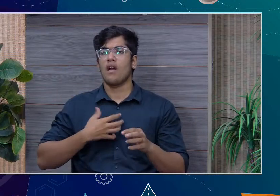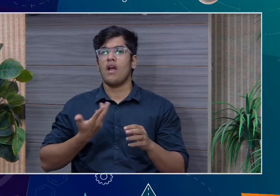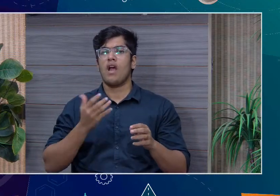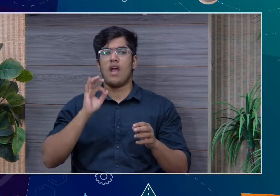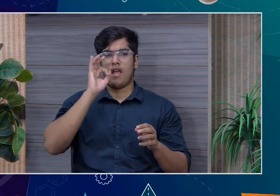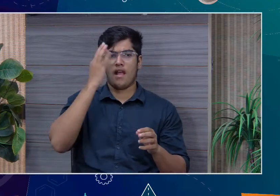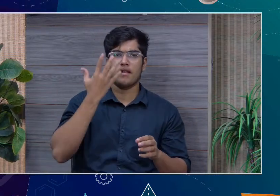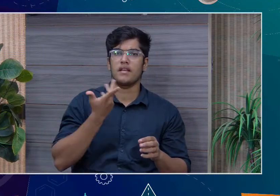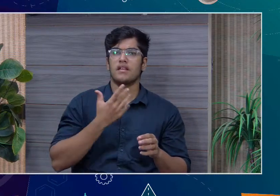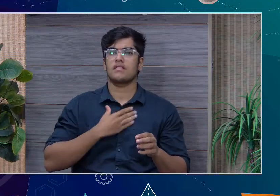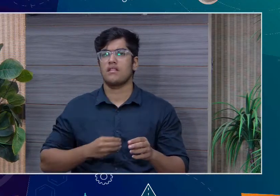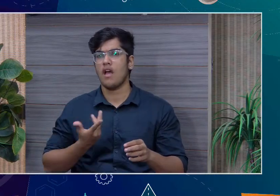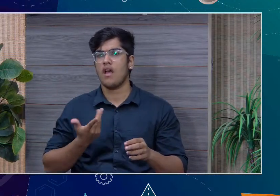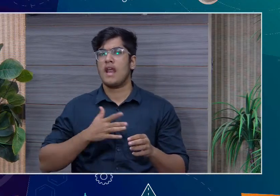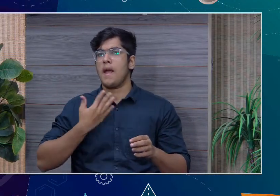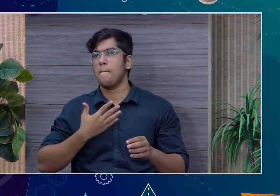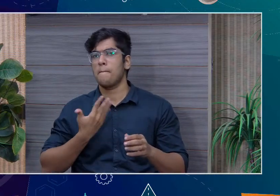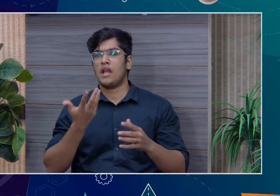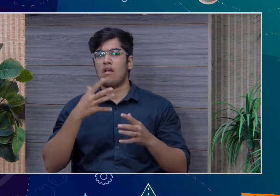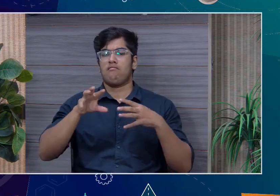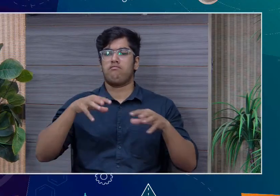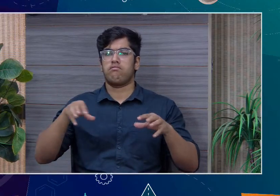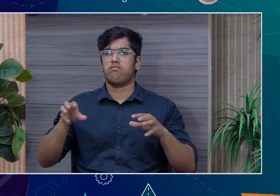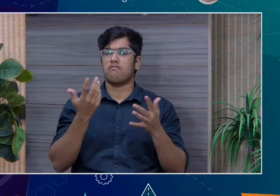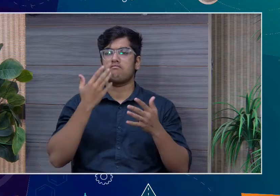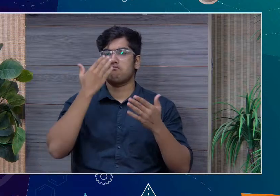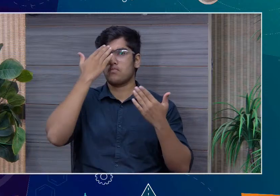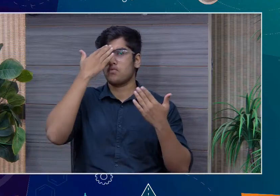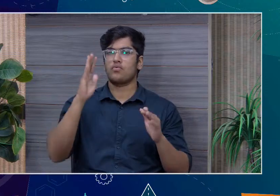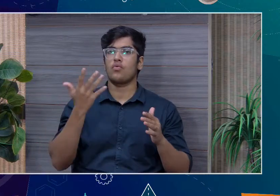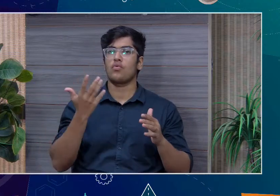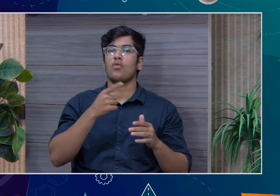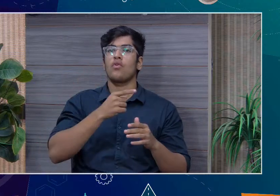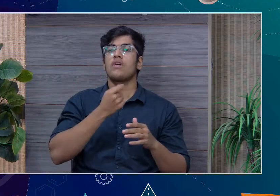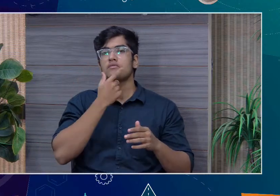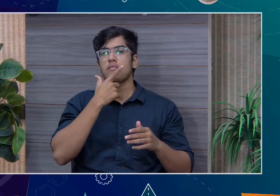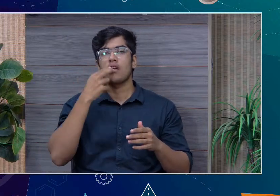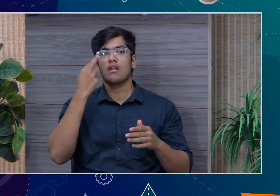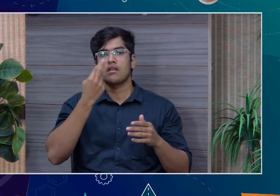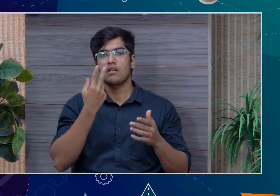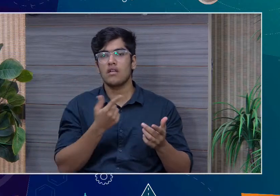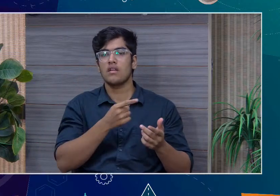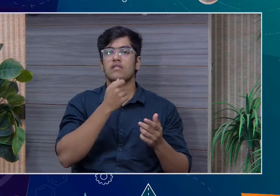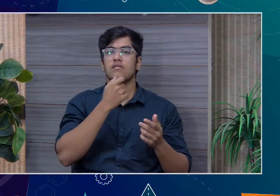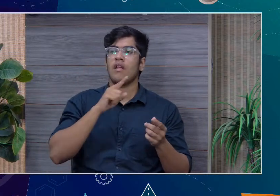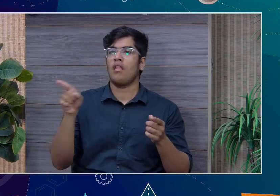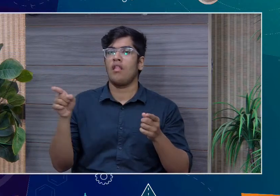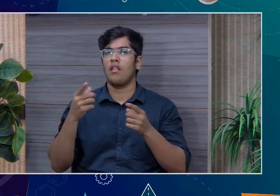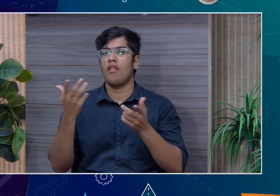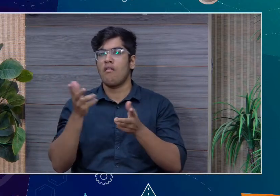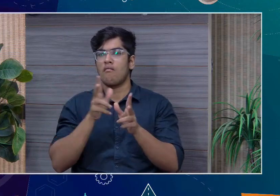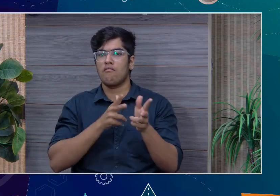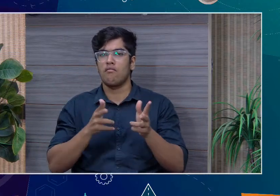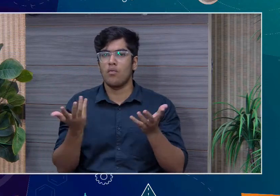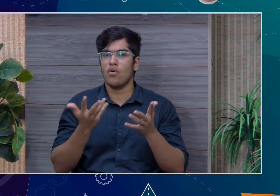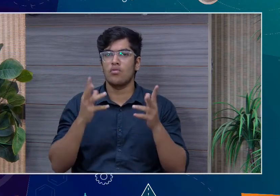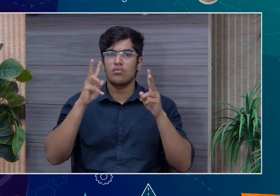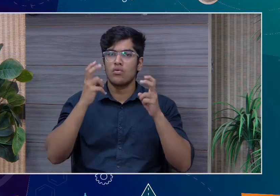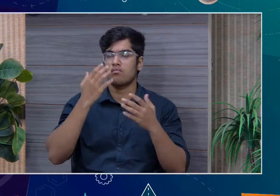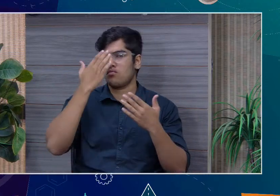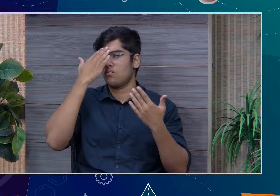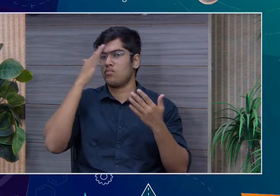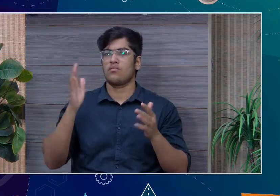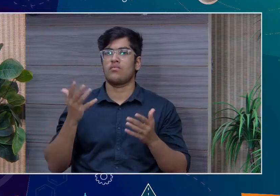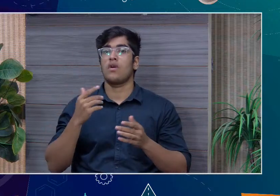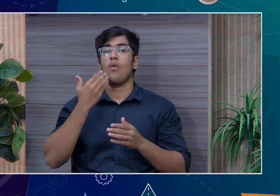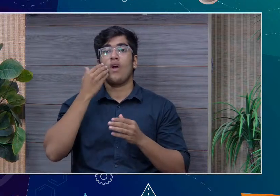the shoemaker was smiling? Why the author was smiling, why he smiled back. So while teaching in